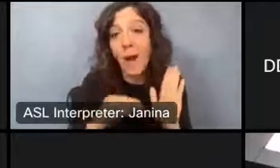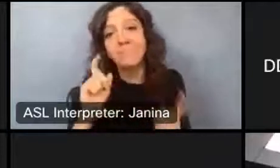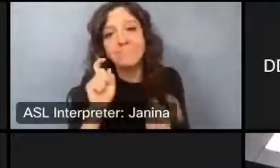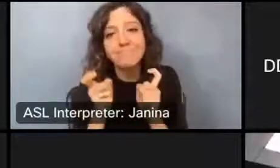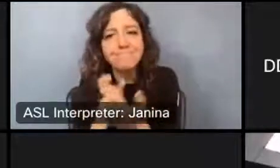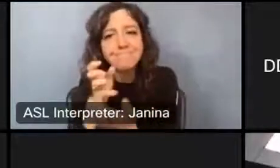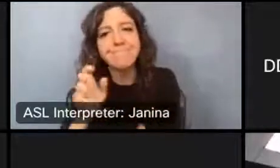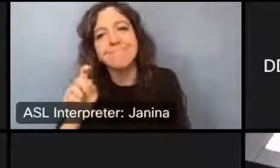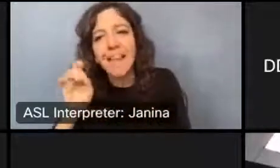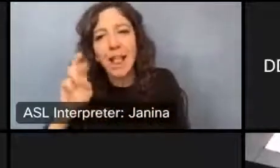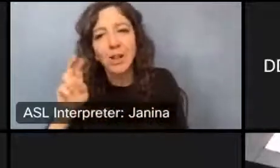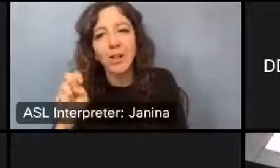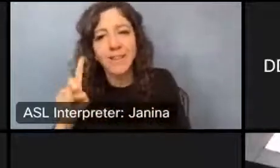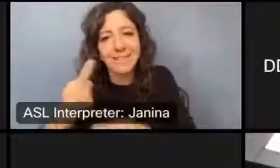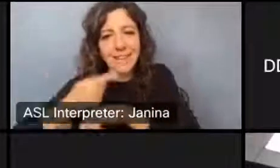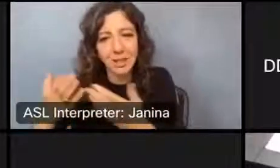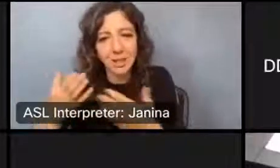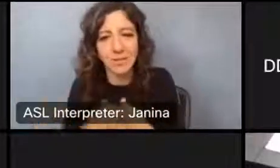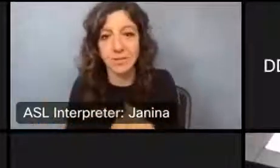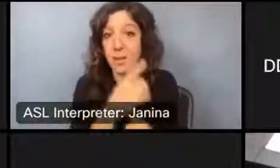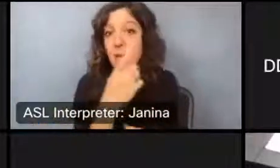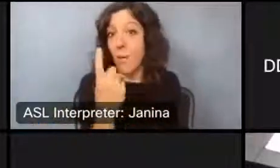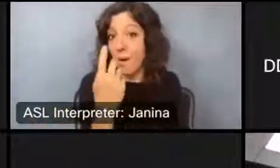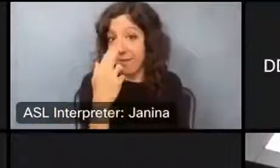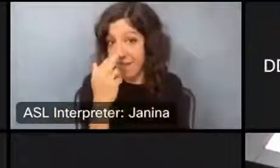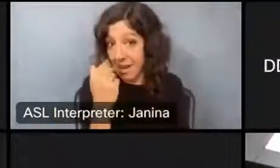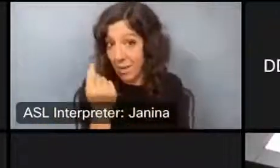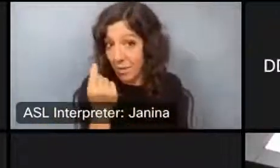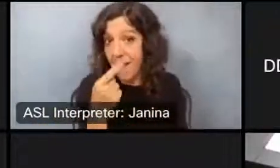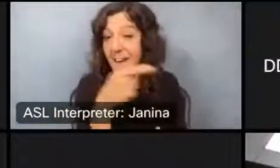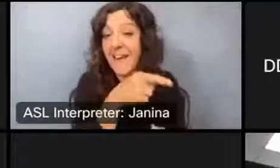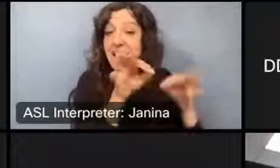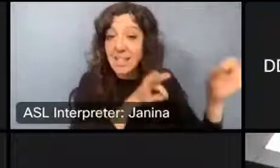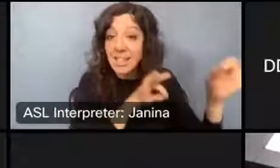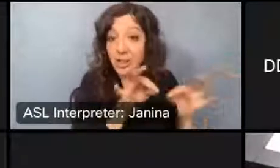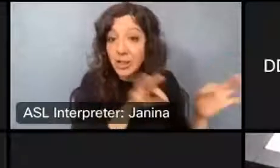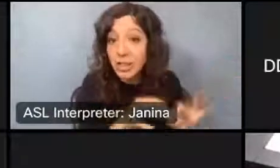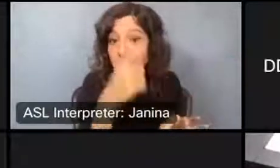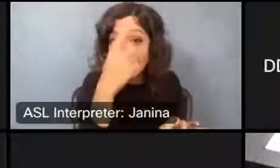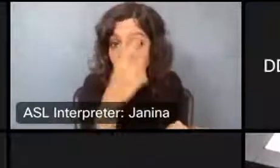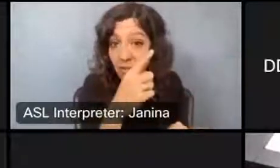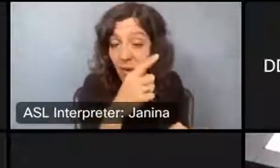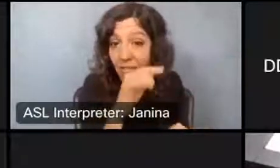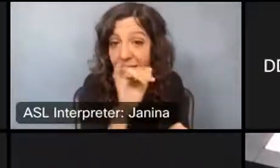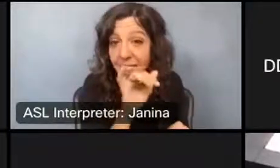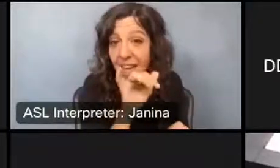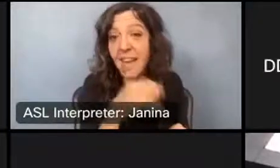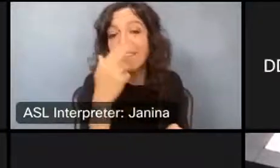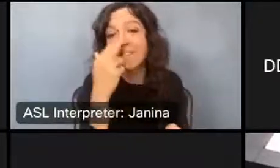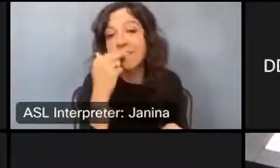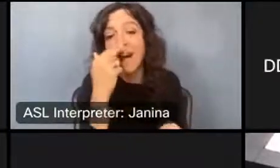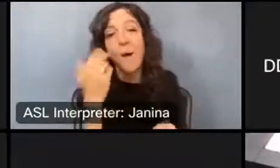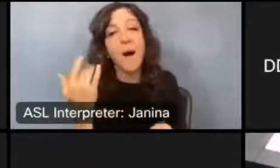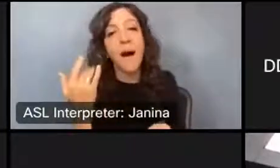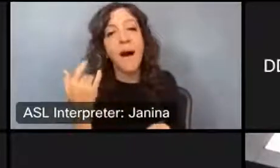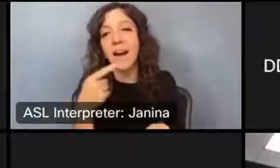one-page addendum. I think the funny part is that the instructions for the one-page addendum are actually longer than a page. it's like a page and a paragraph. I don't know,